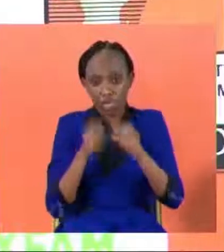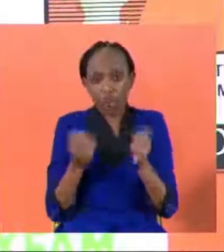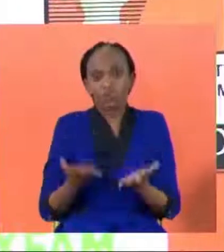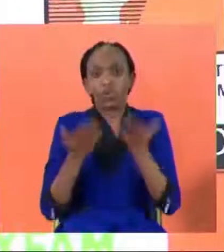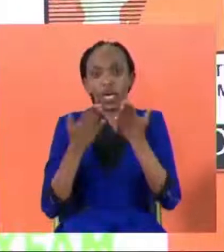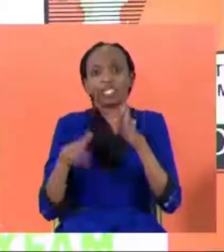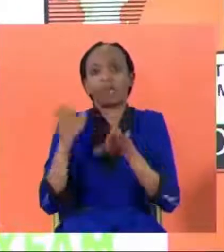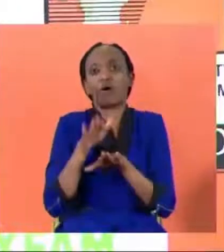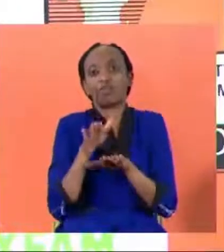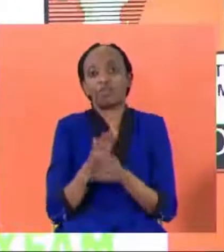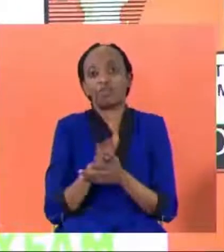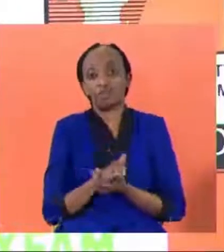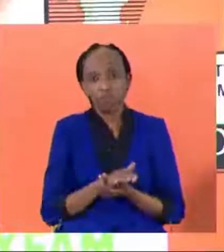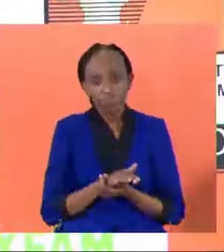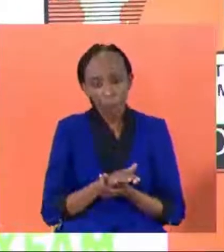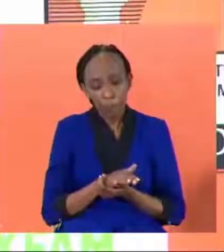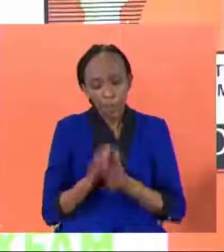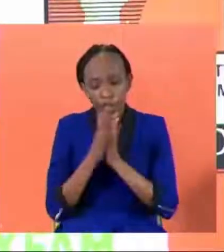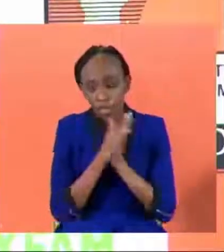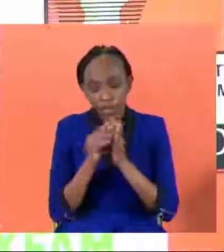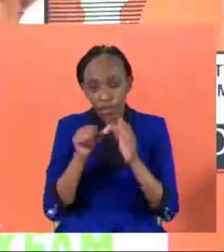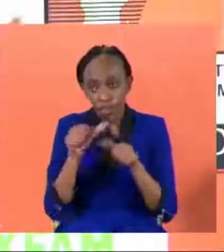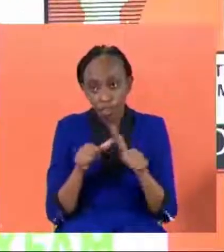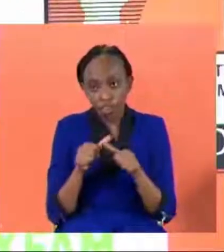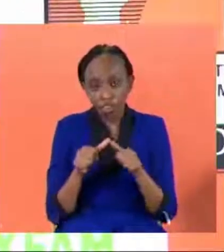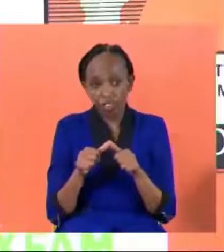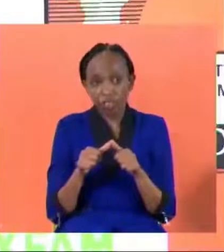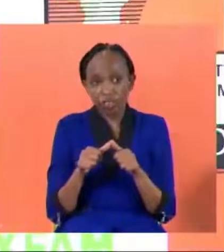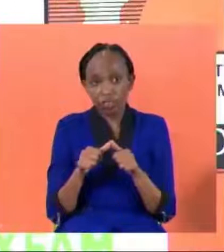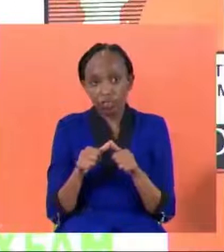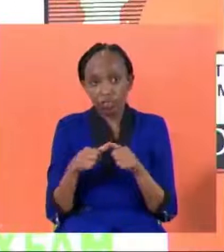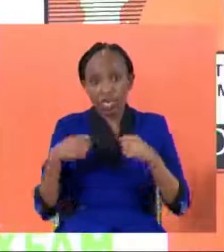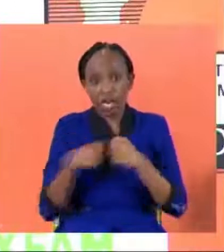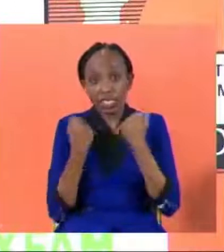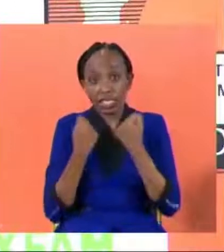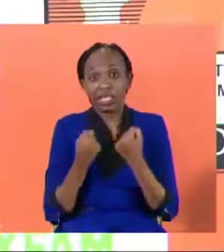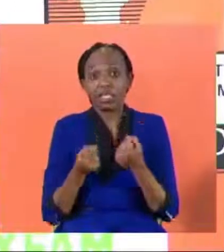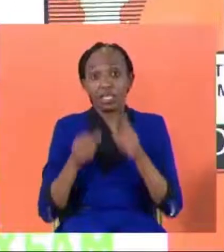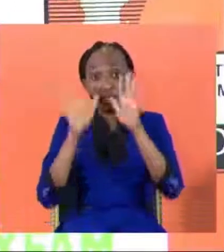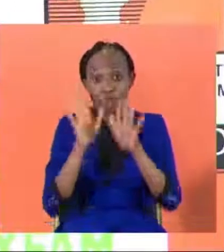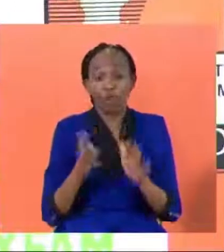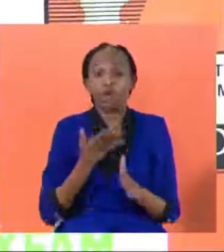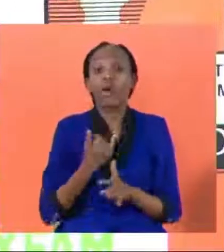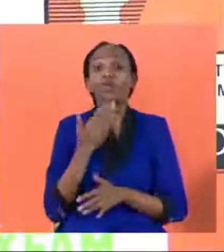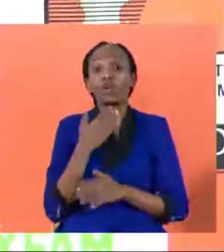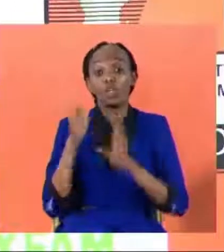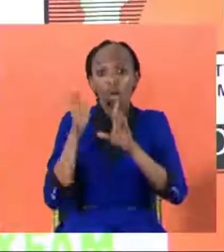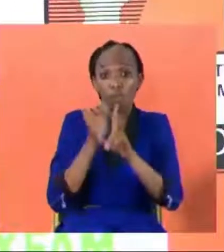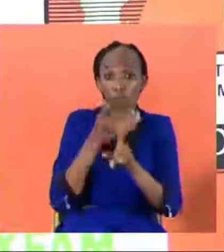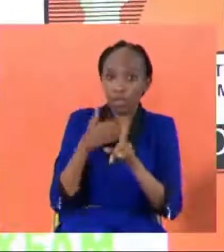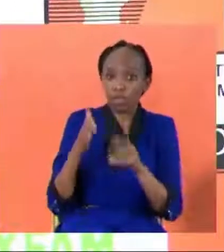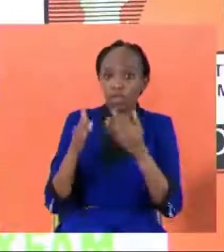rise above. The story of tragedy is also one, because you want to really appeal to the audience and make